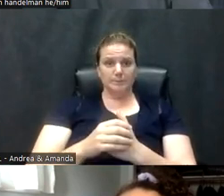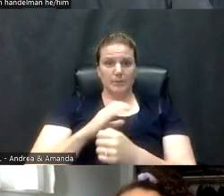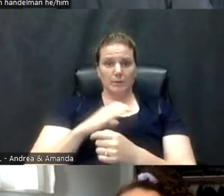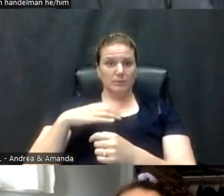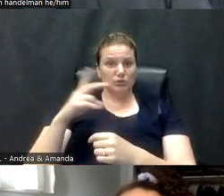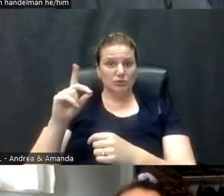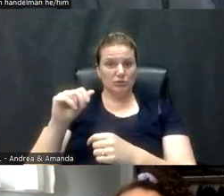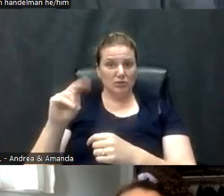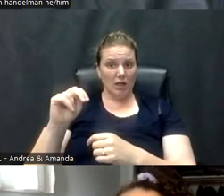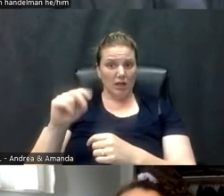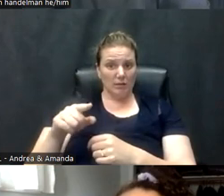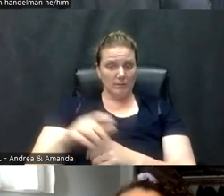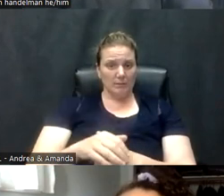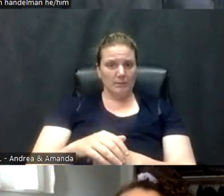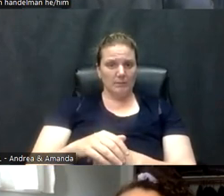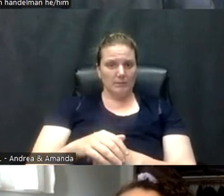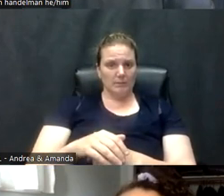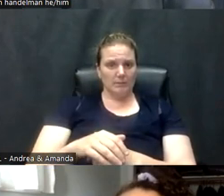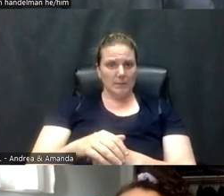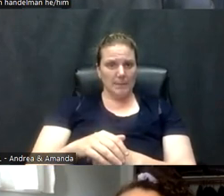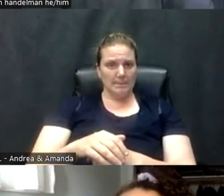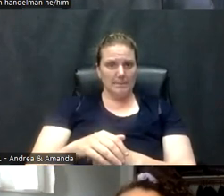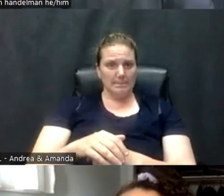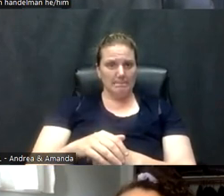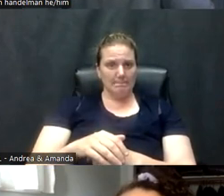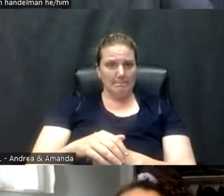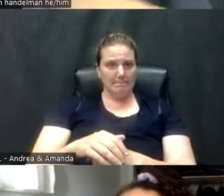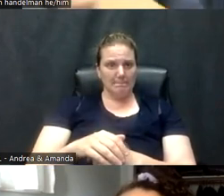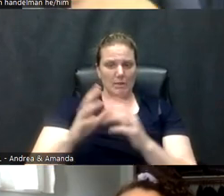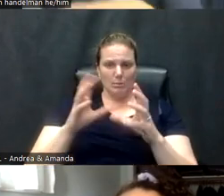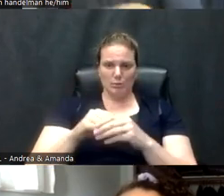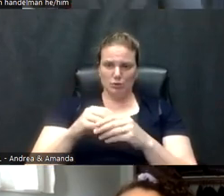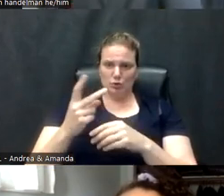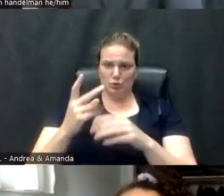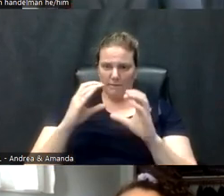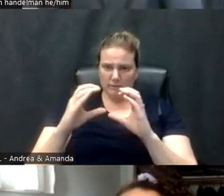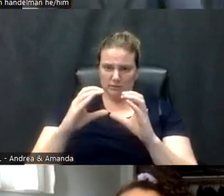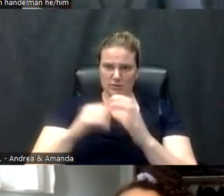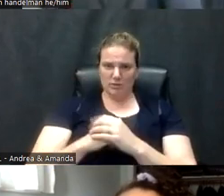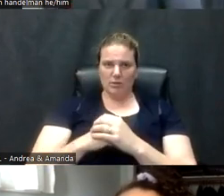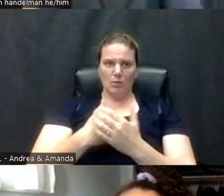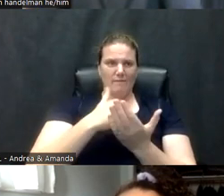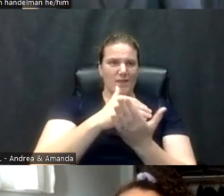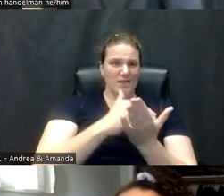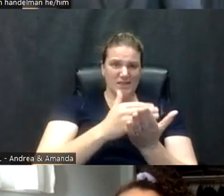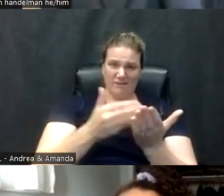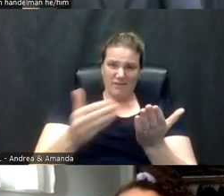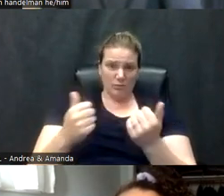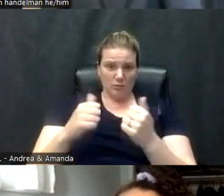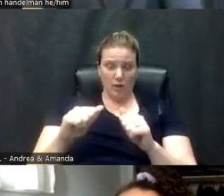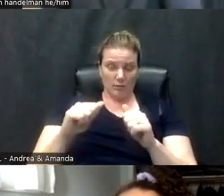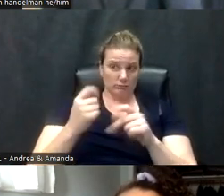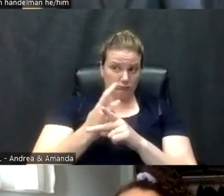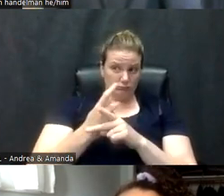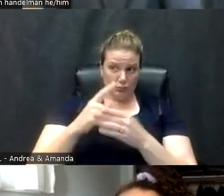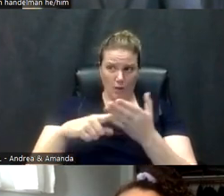Dunn? Well, this is sort of merging these two conversations. So we have this list of things that we're trying to find out are going on in the review